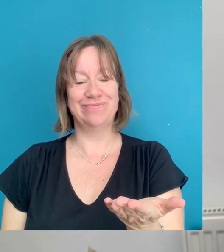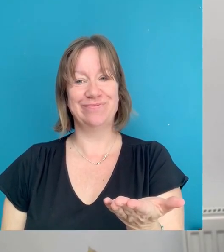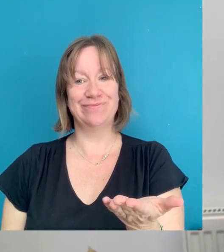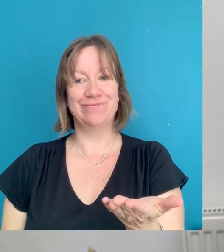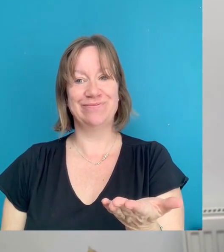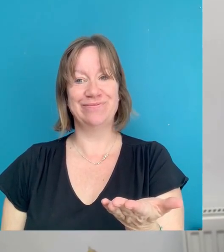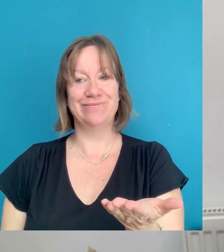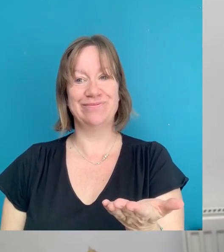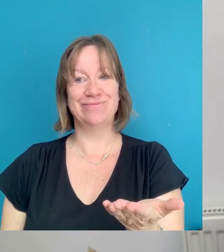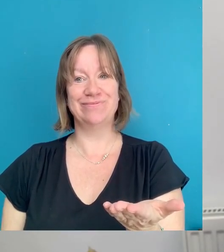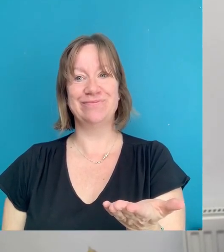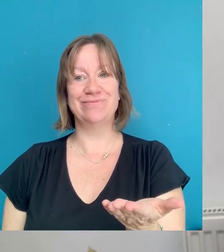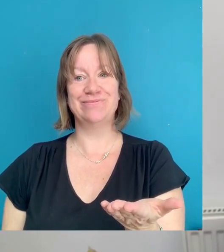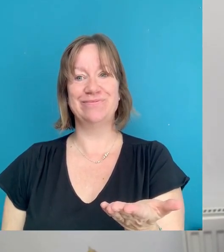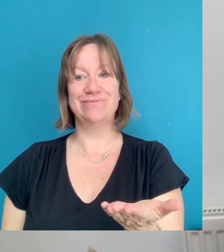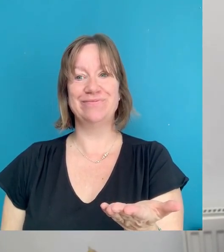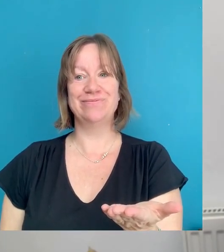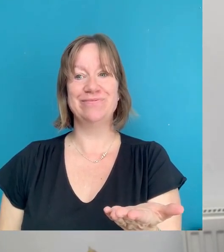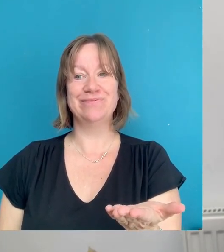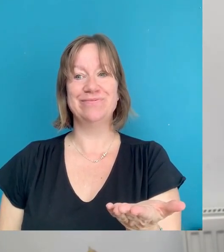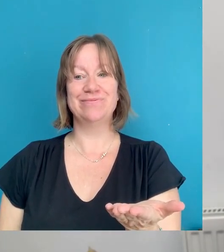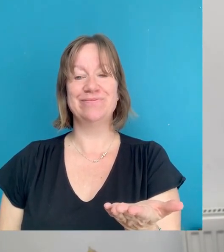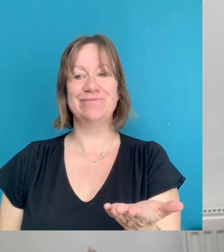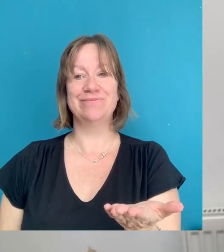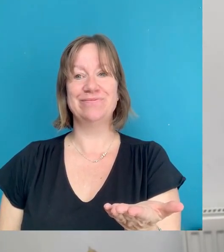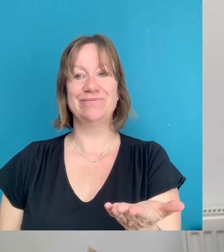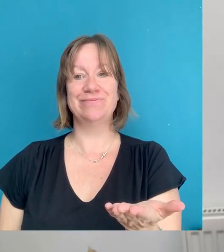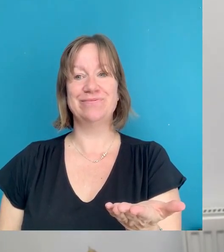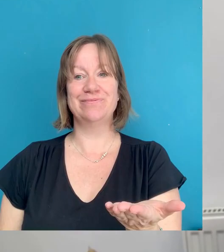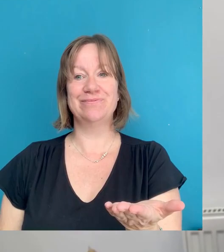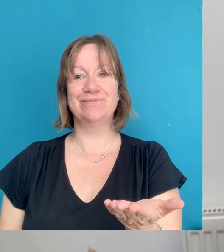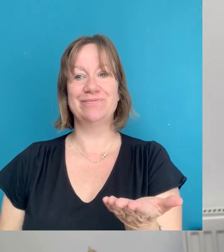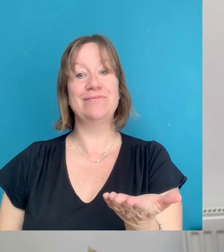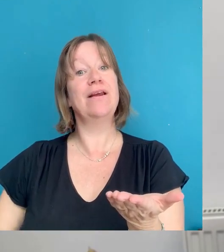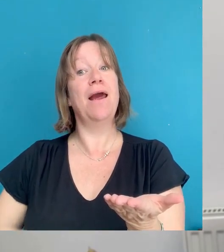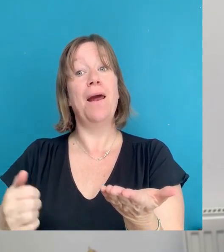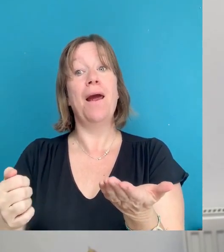onto the printing plate.